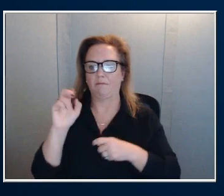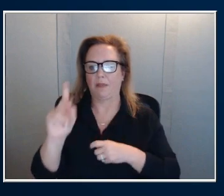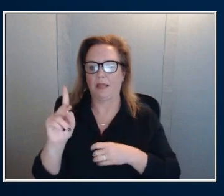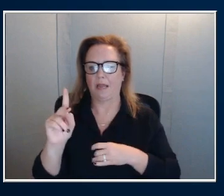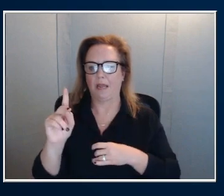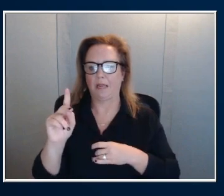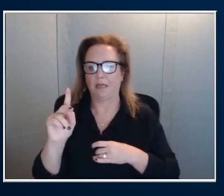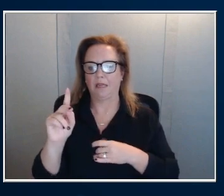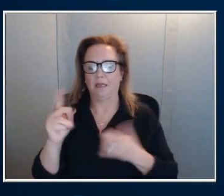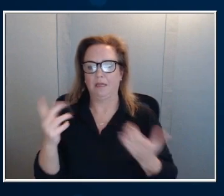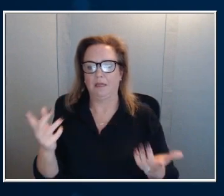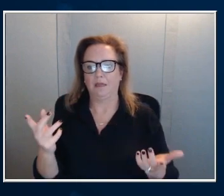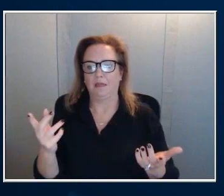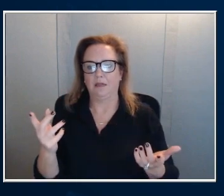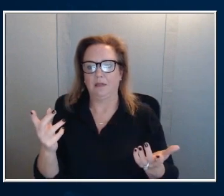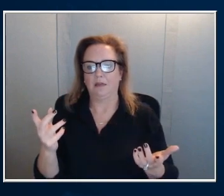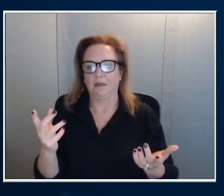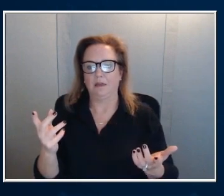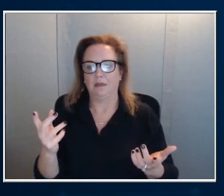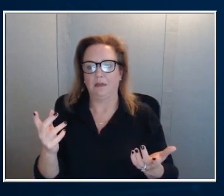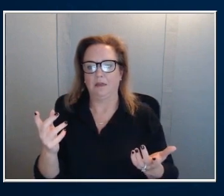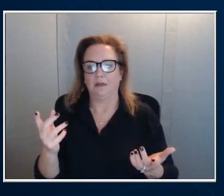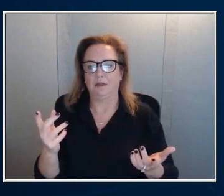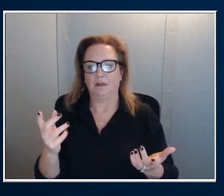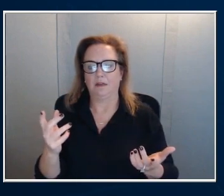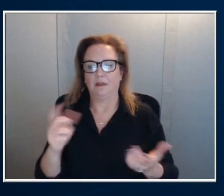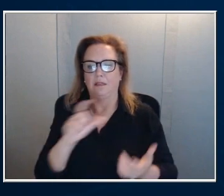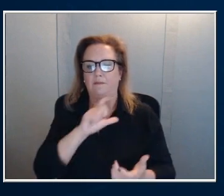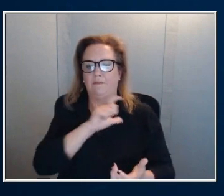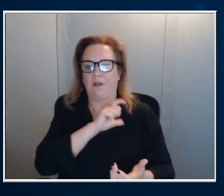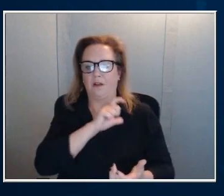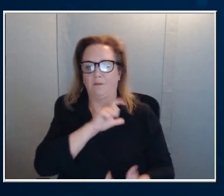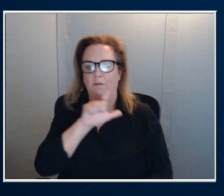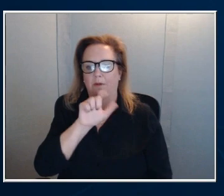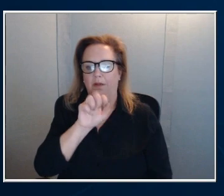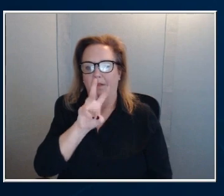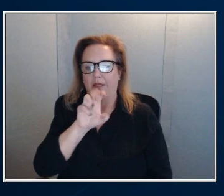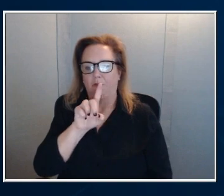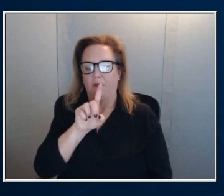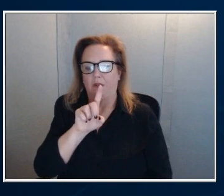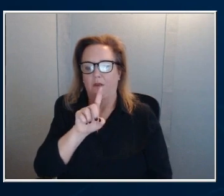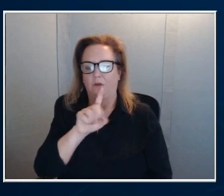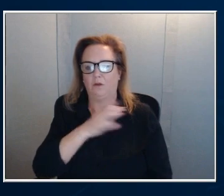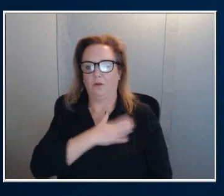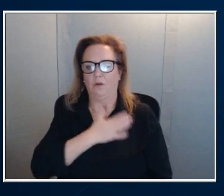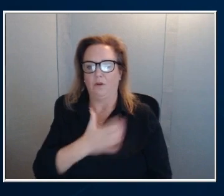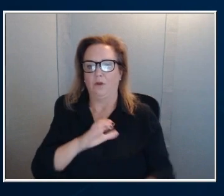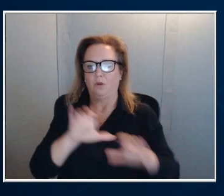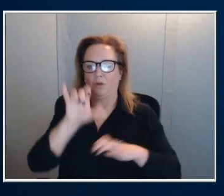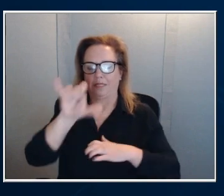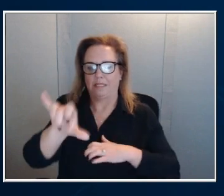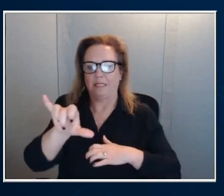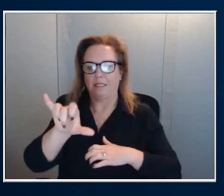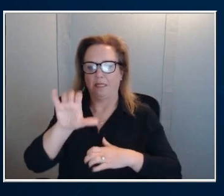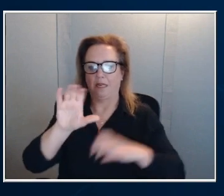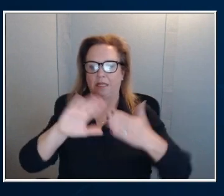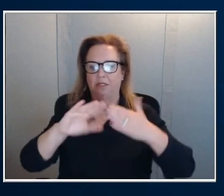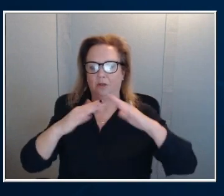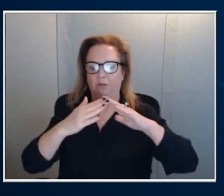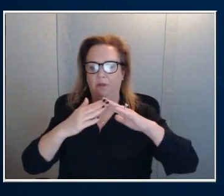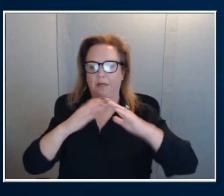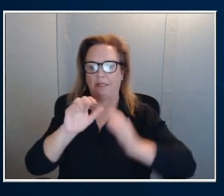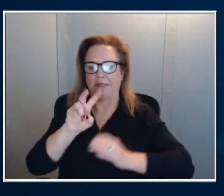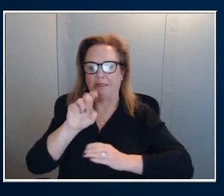so, and it is the fire department of Leawood who graciously does this task as their community civic